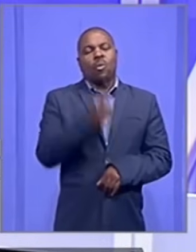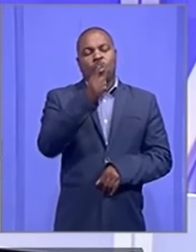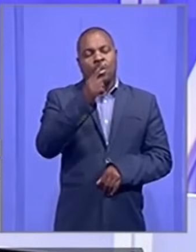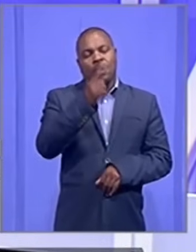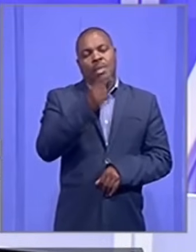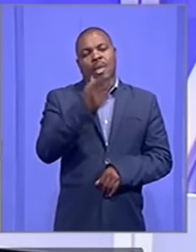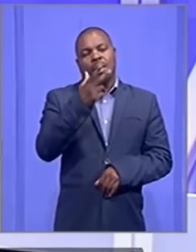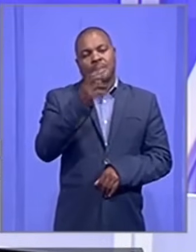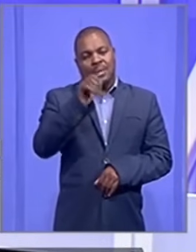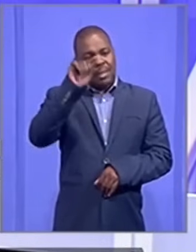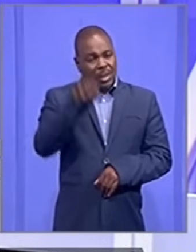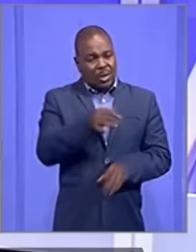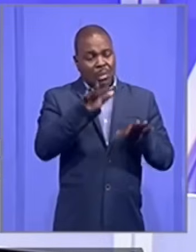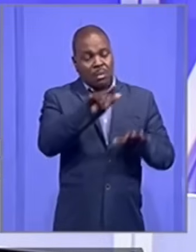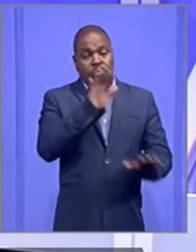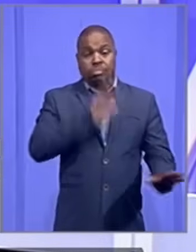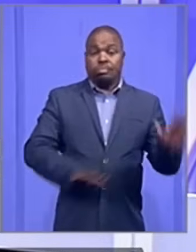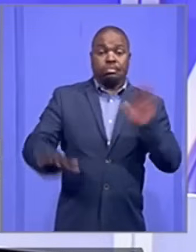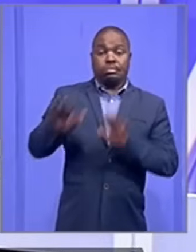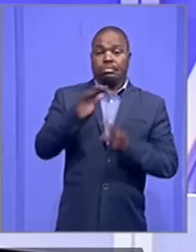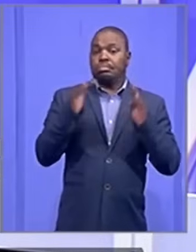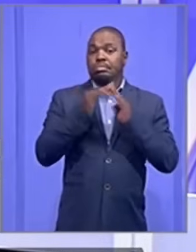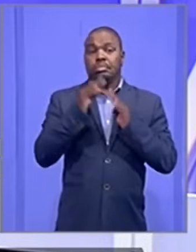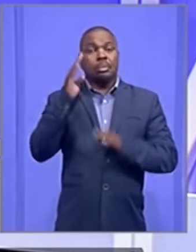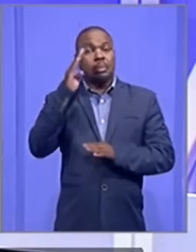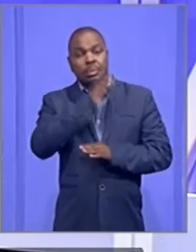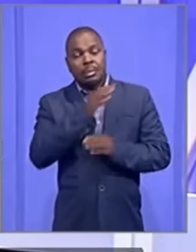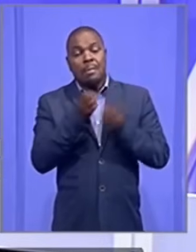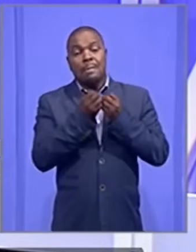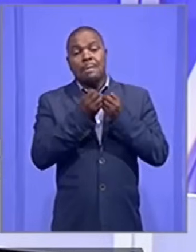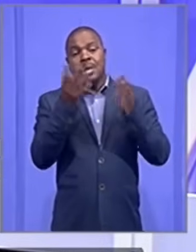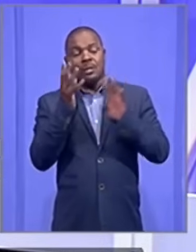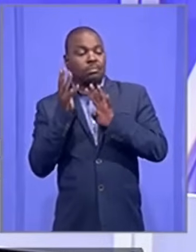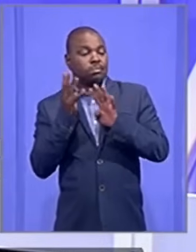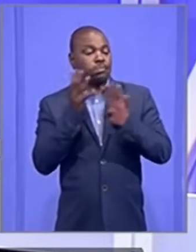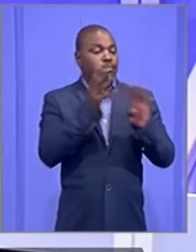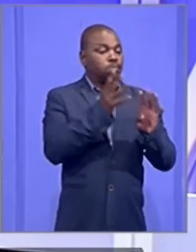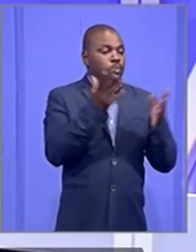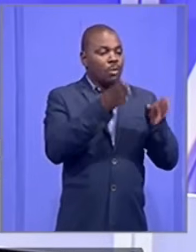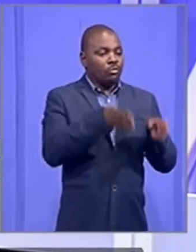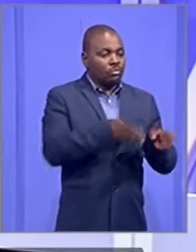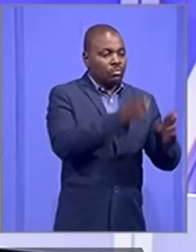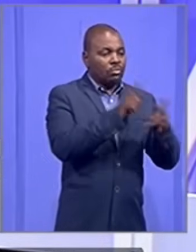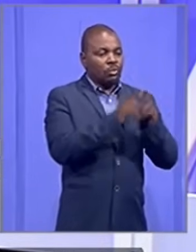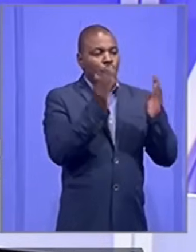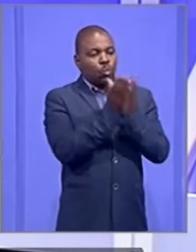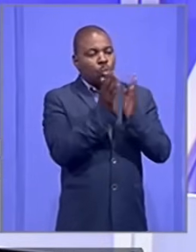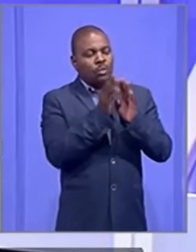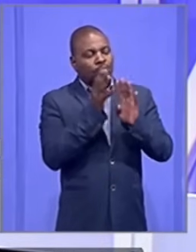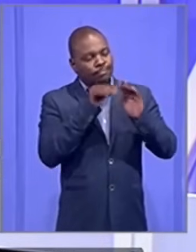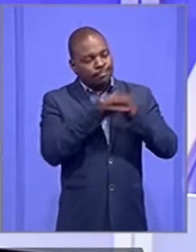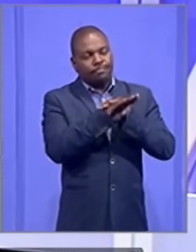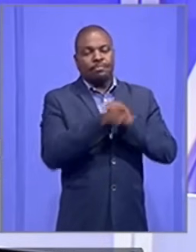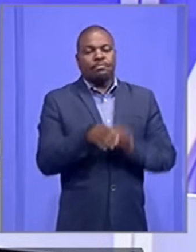180,000 ba ile ba tlogelwa tlalelong ba sena magae ba bantši ba kgobokane ka mebileng le dikolong.